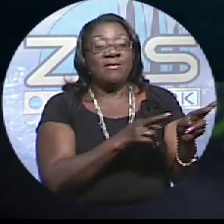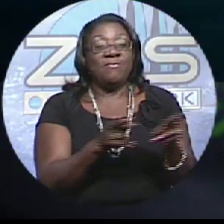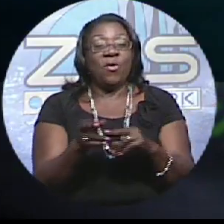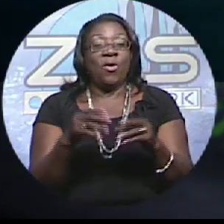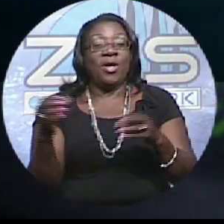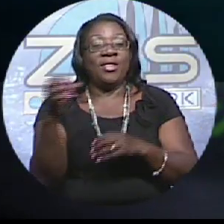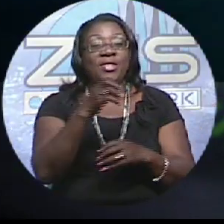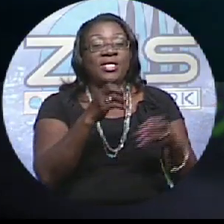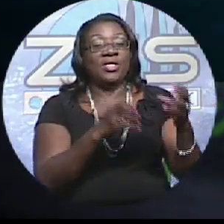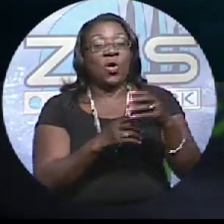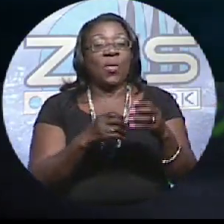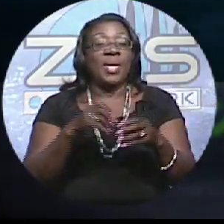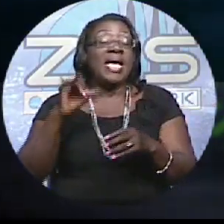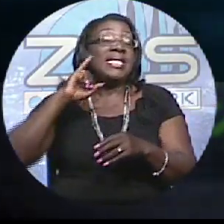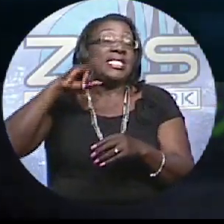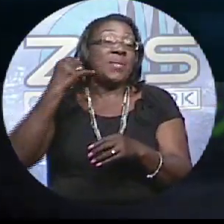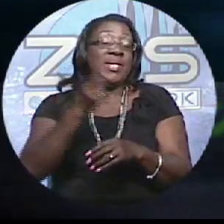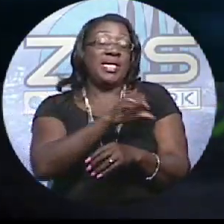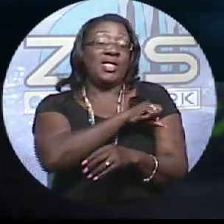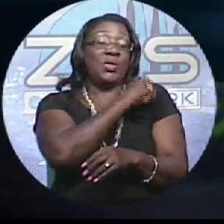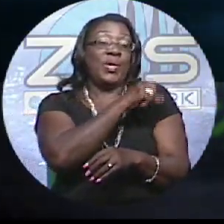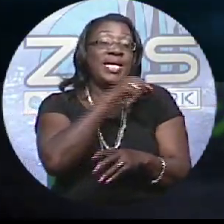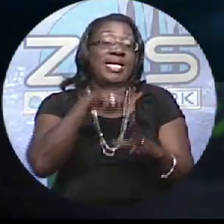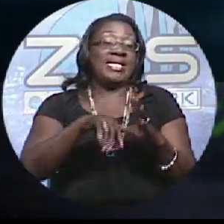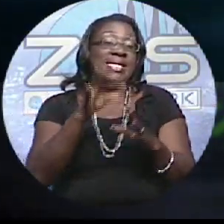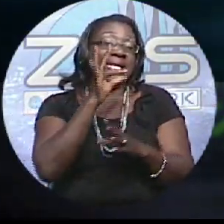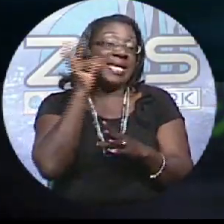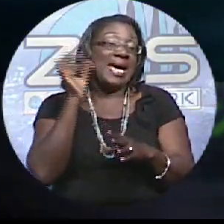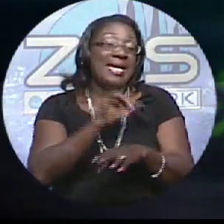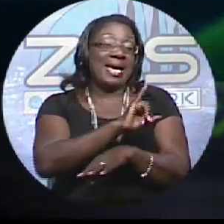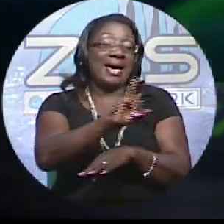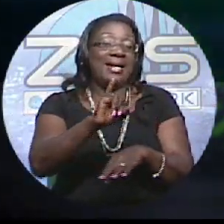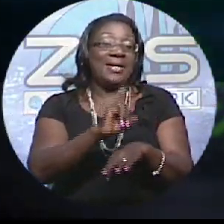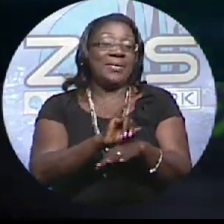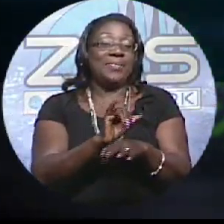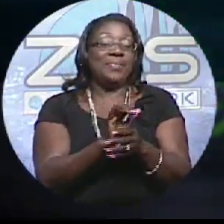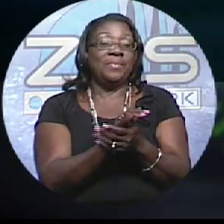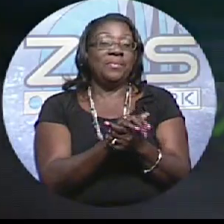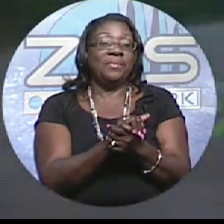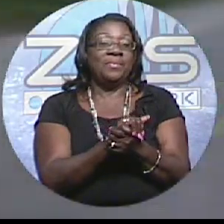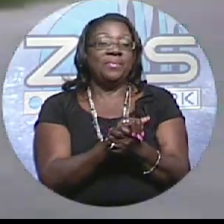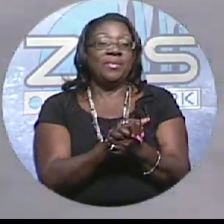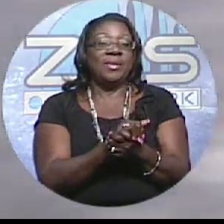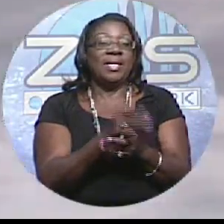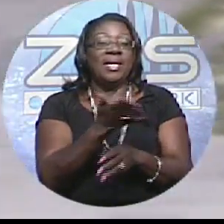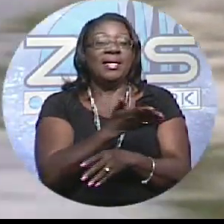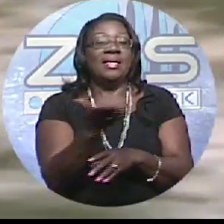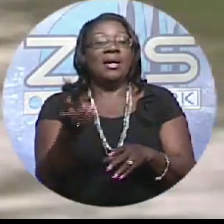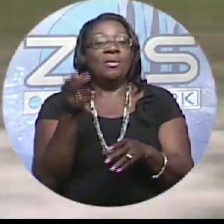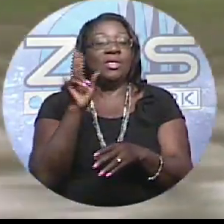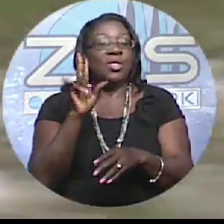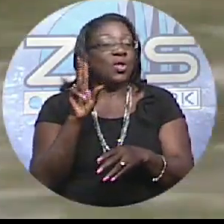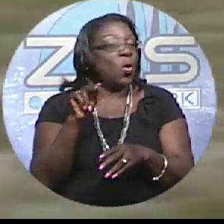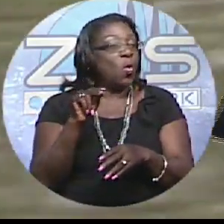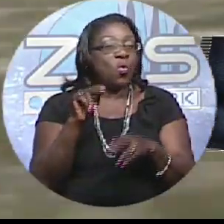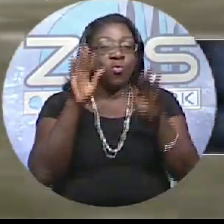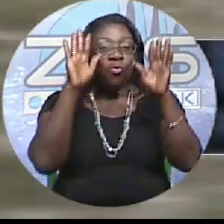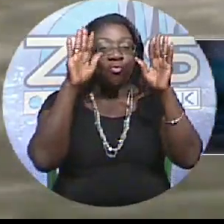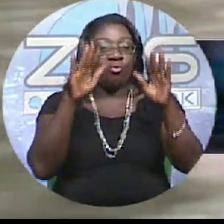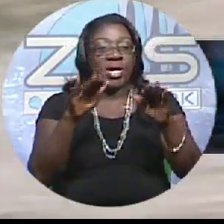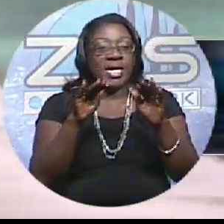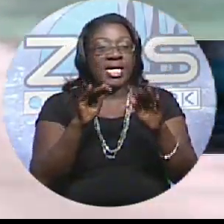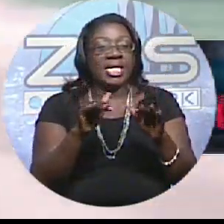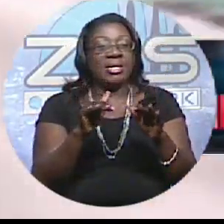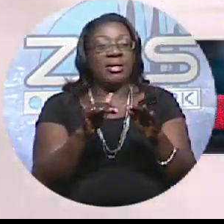tells us that officers are prepared to pull out boats if they had to. There was not a drop of rain in the north